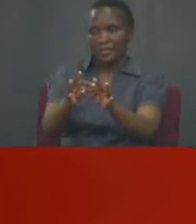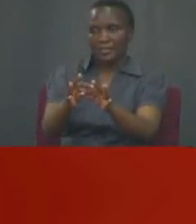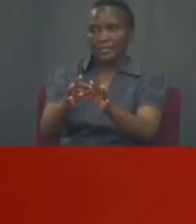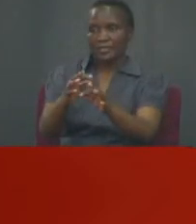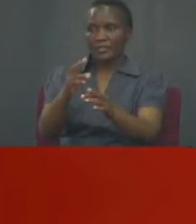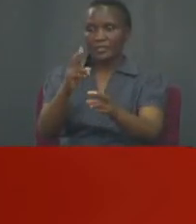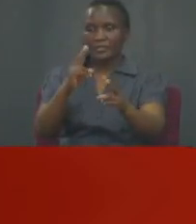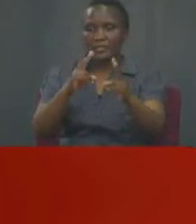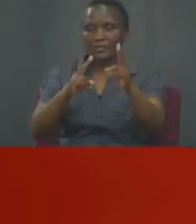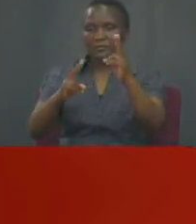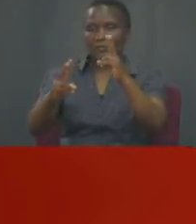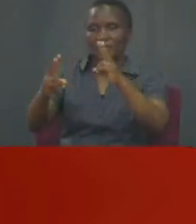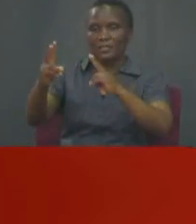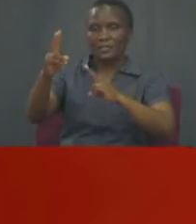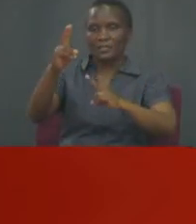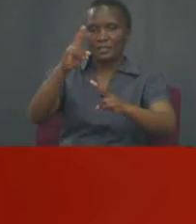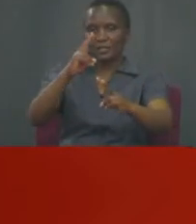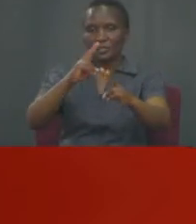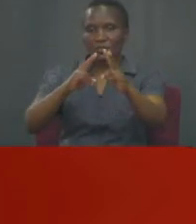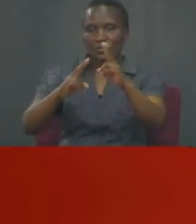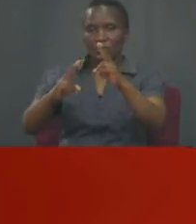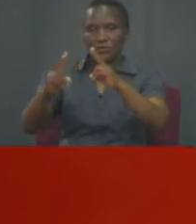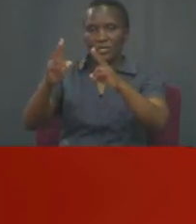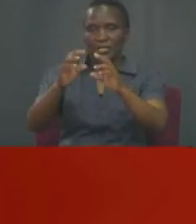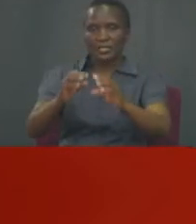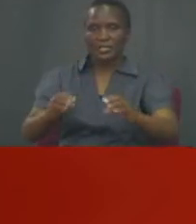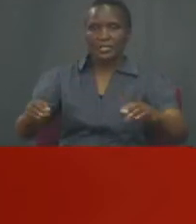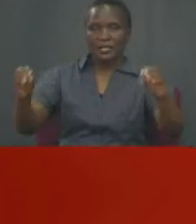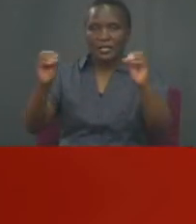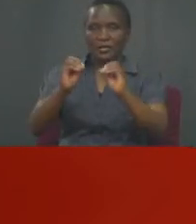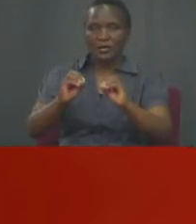Faith is the victory.